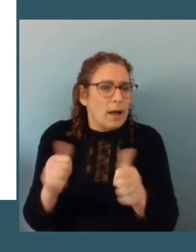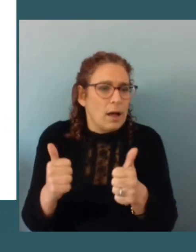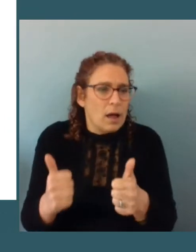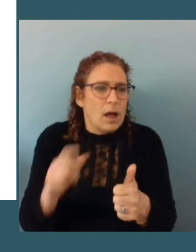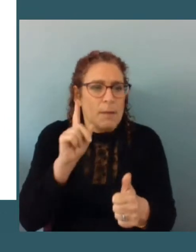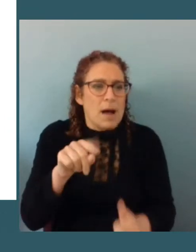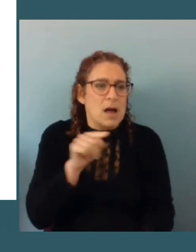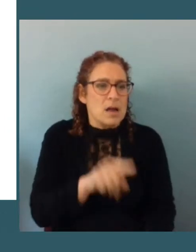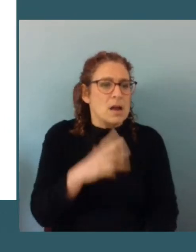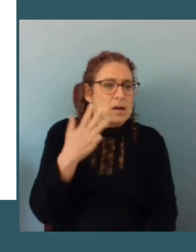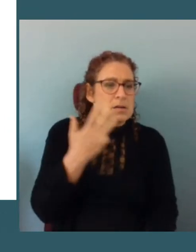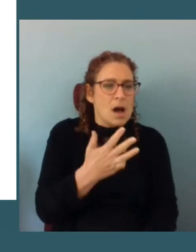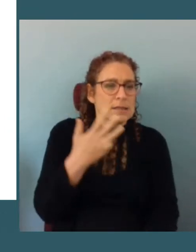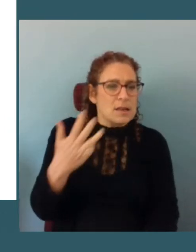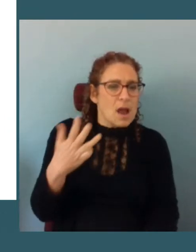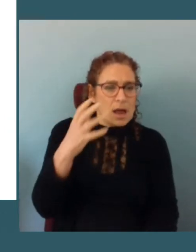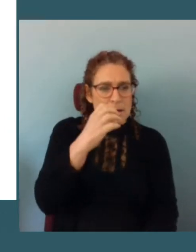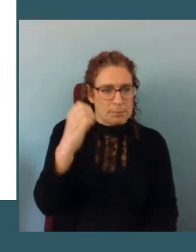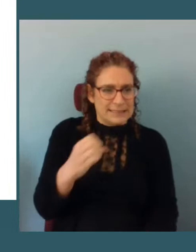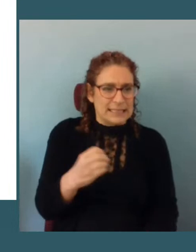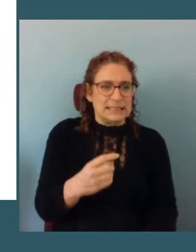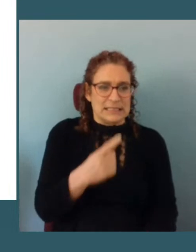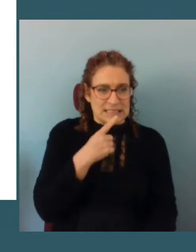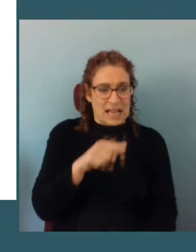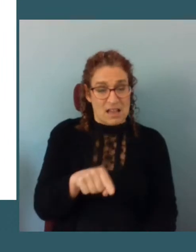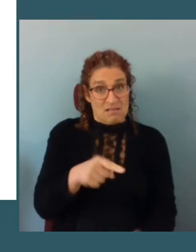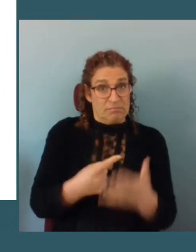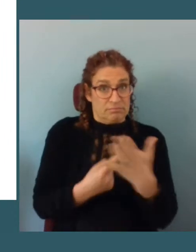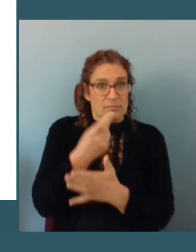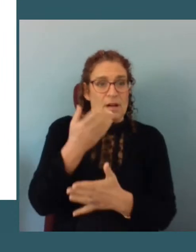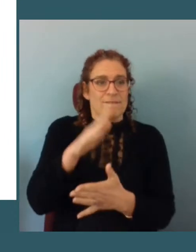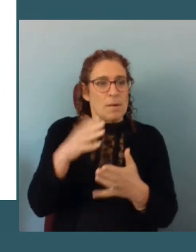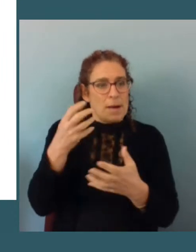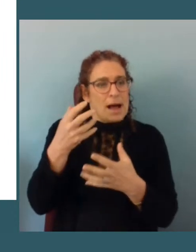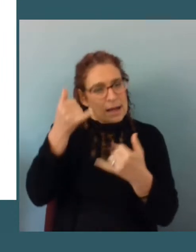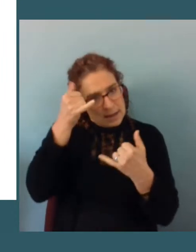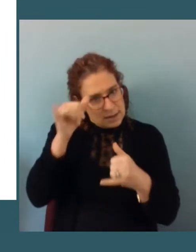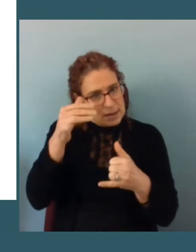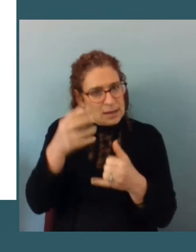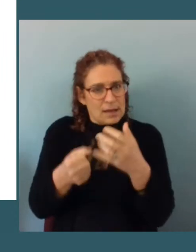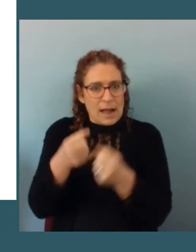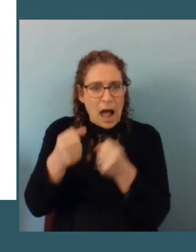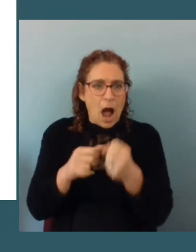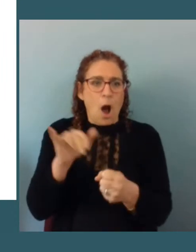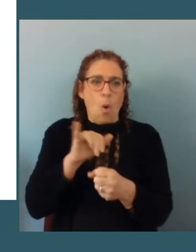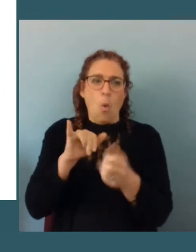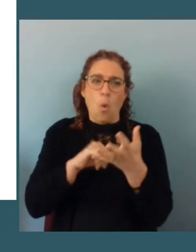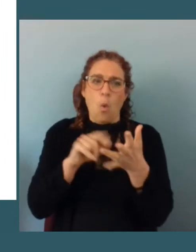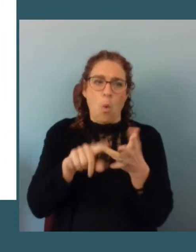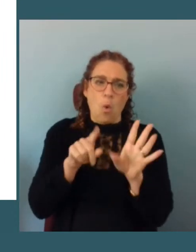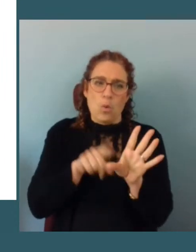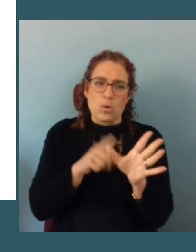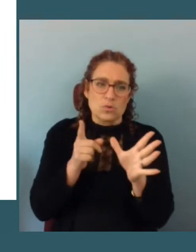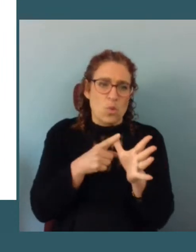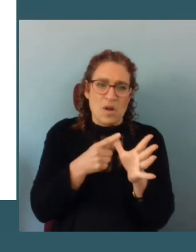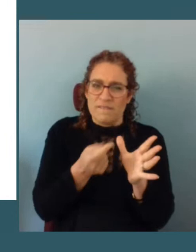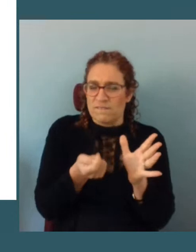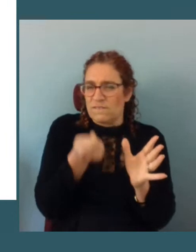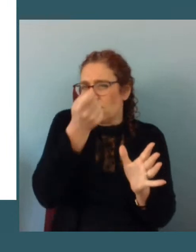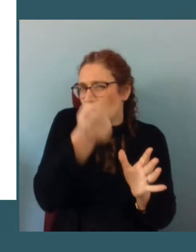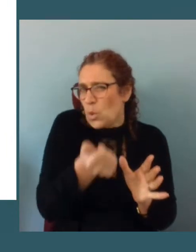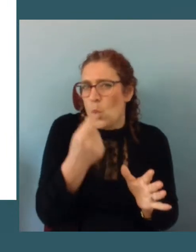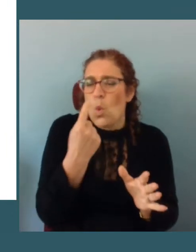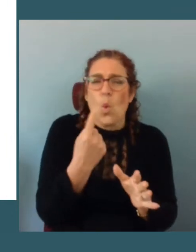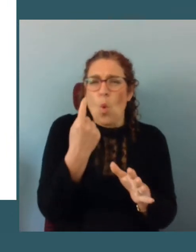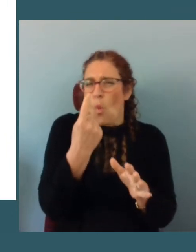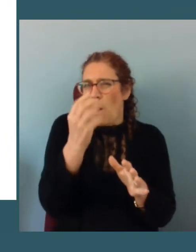they highlighted that they are either triggered by cow's milk or soya-based formulas. So very few, 1% of breastfed babies, and within